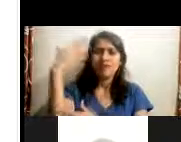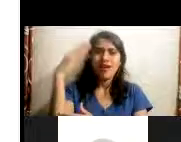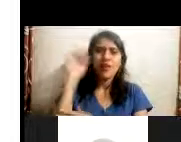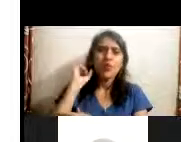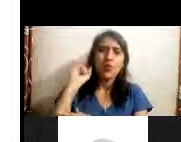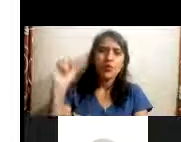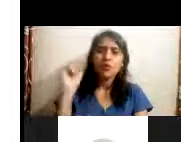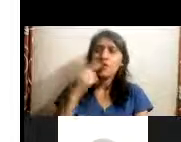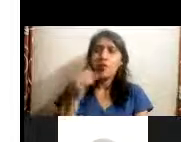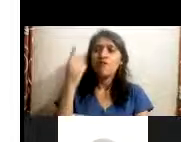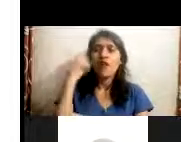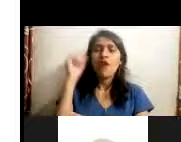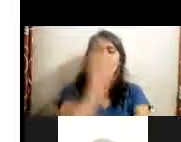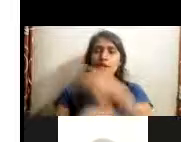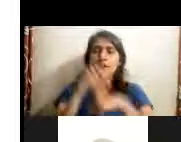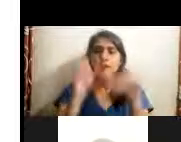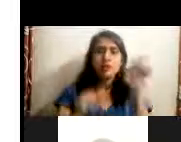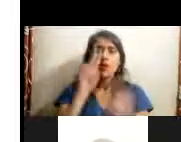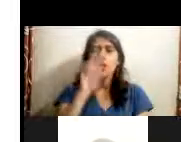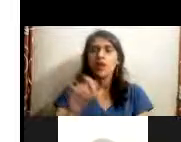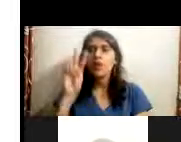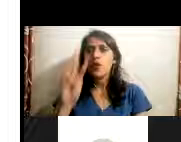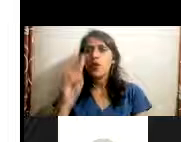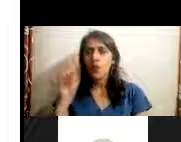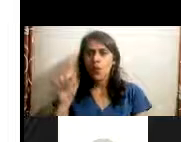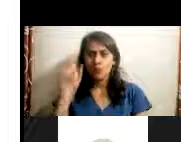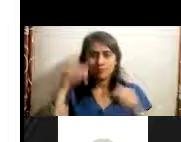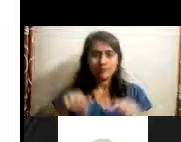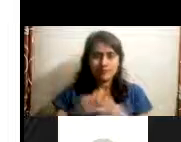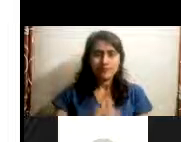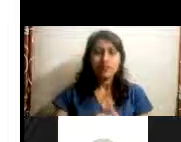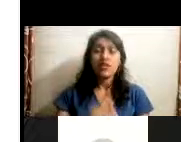which came in 2021, where it talks about the